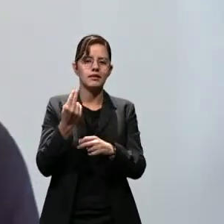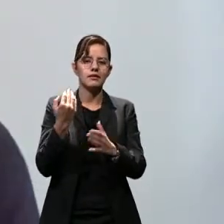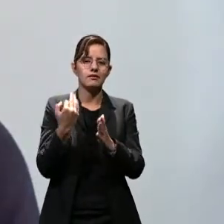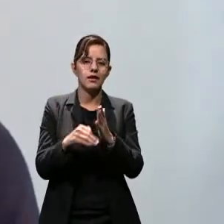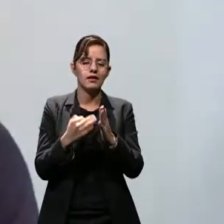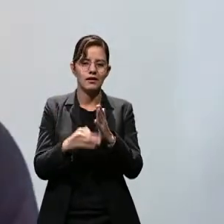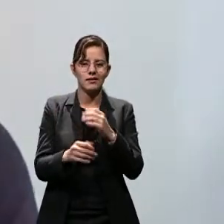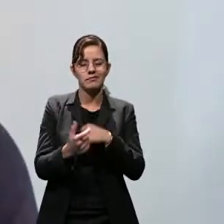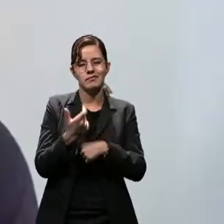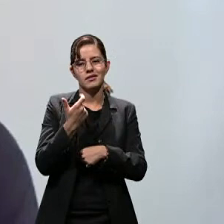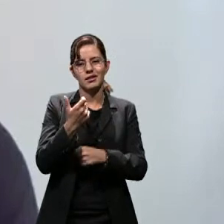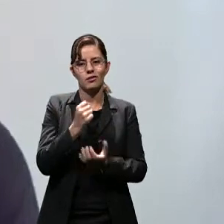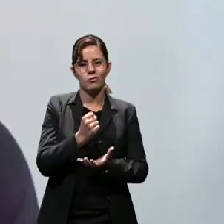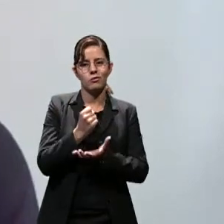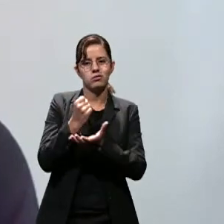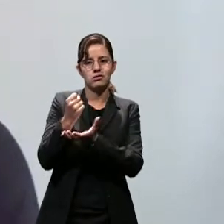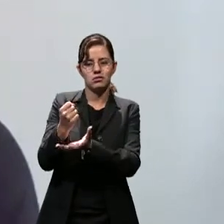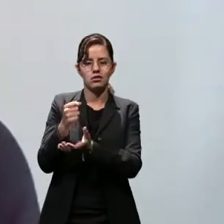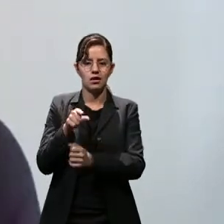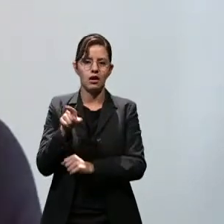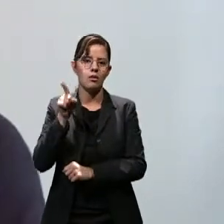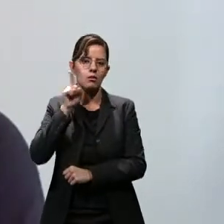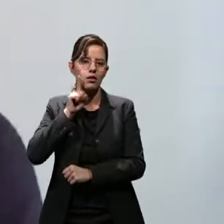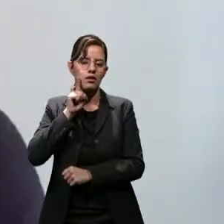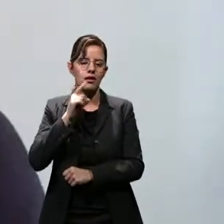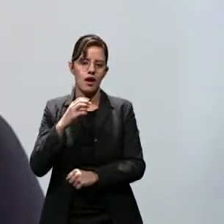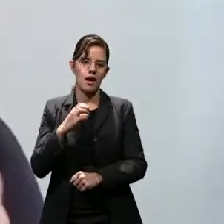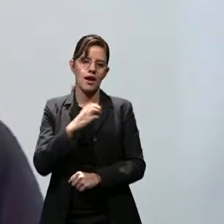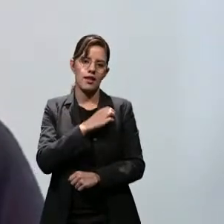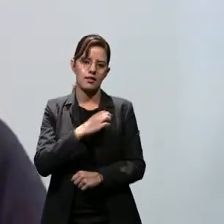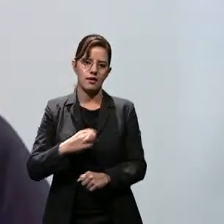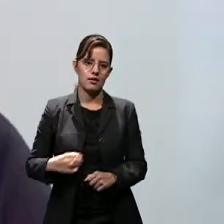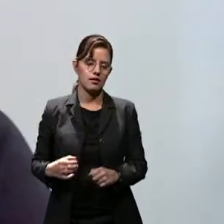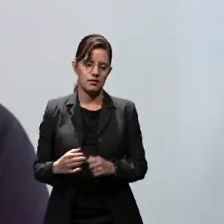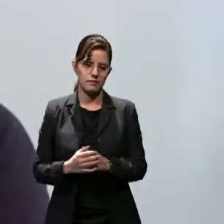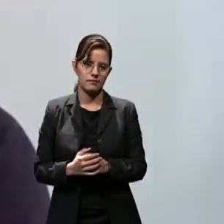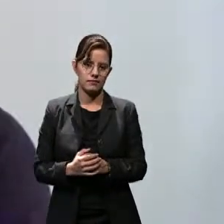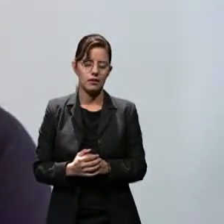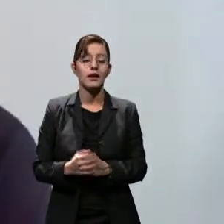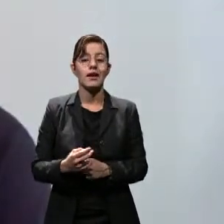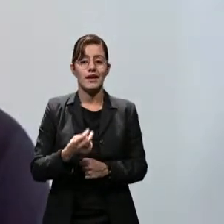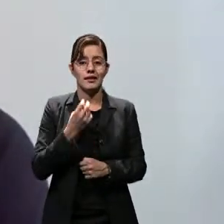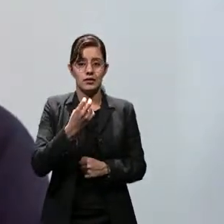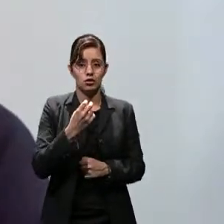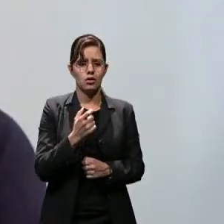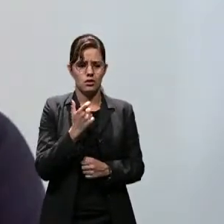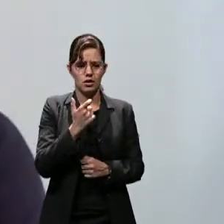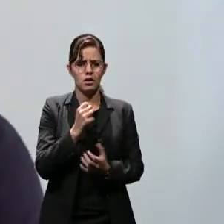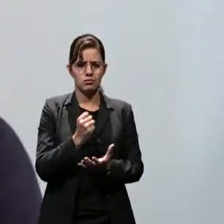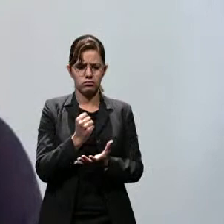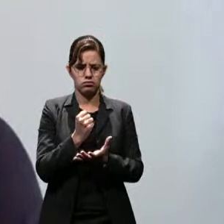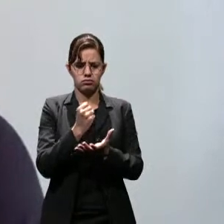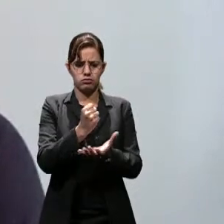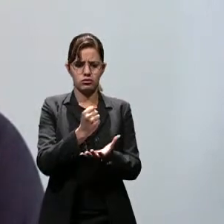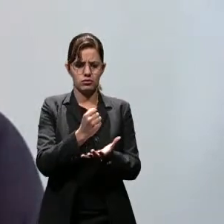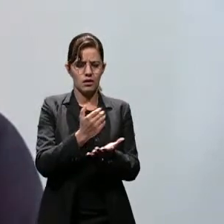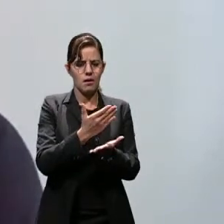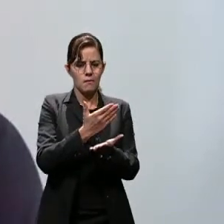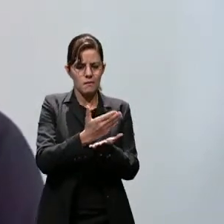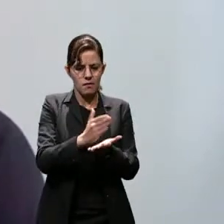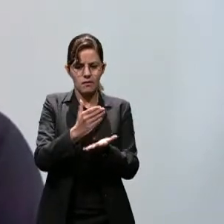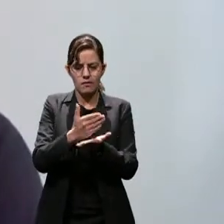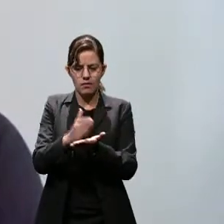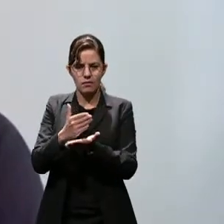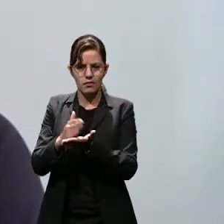of mechanisms of political financing of candidates. How do you have equity in the